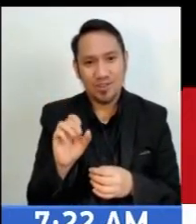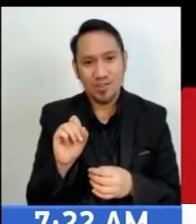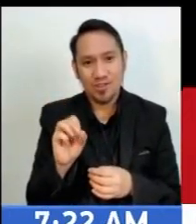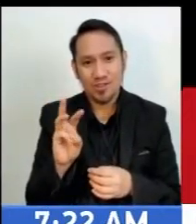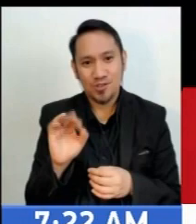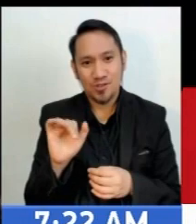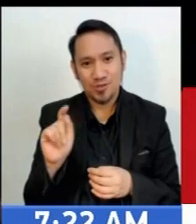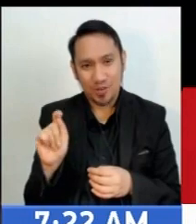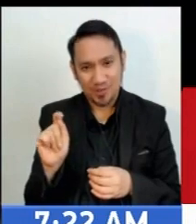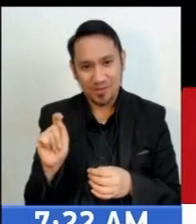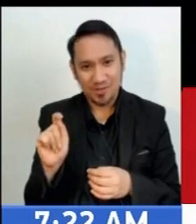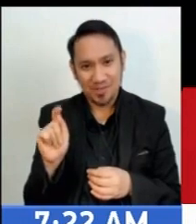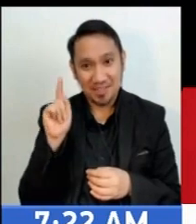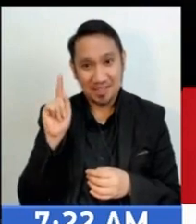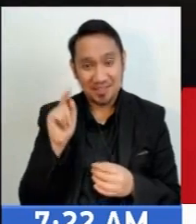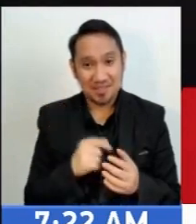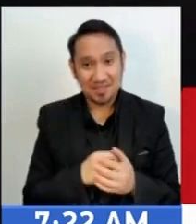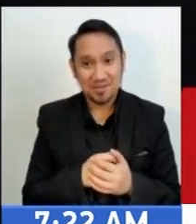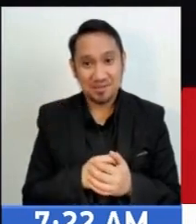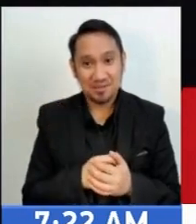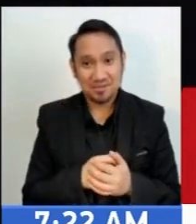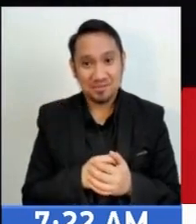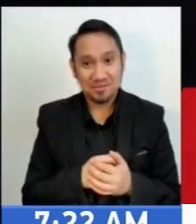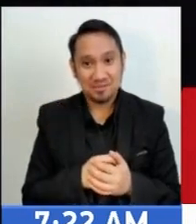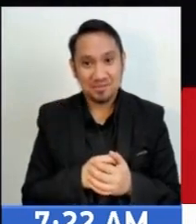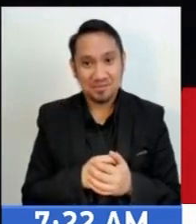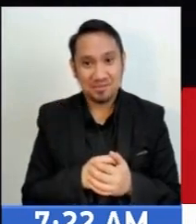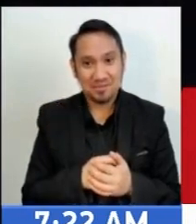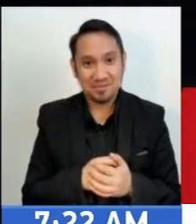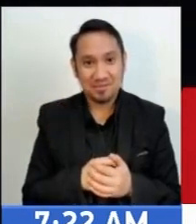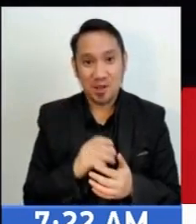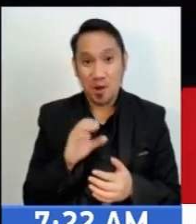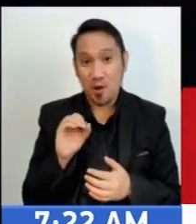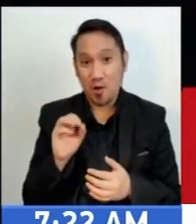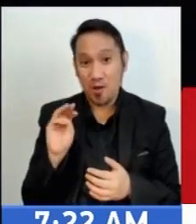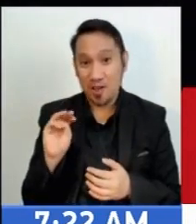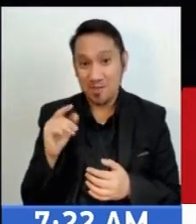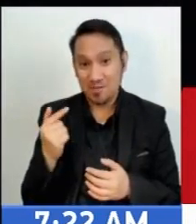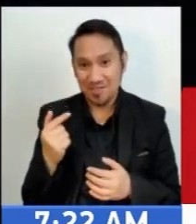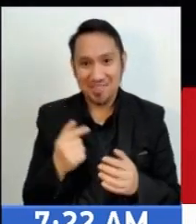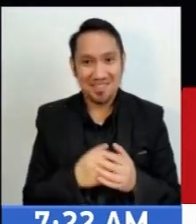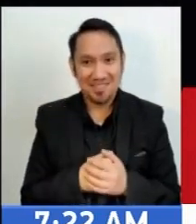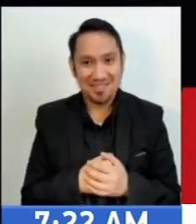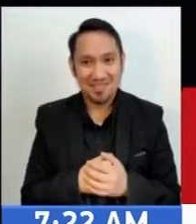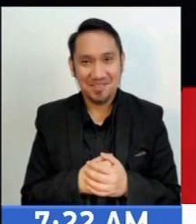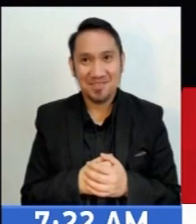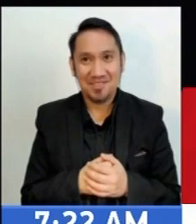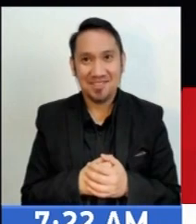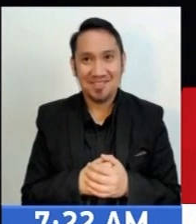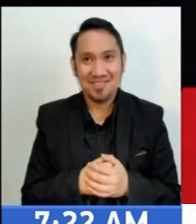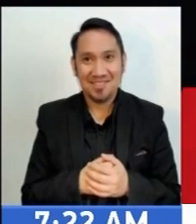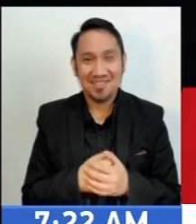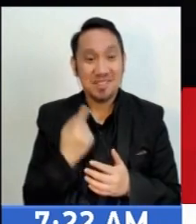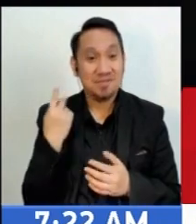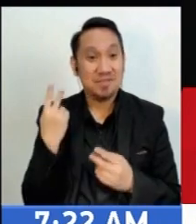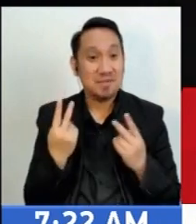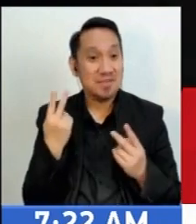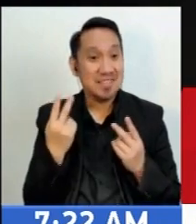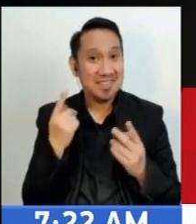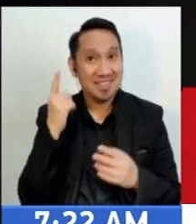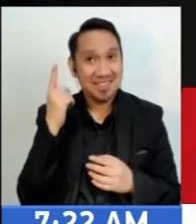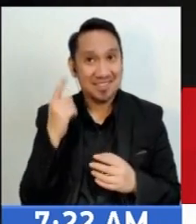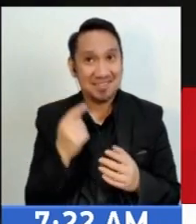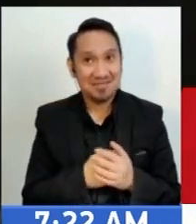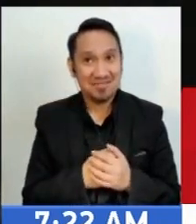Ooh! OMG! Nag-reunite ang dalawang Taylor sa show sa Kansas City. Si Mateo din daw nagbigay ng